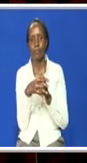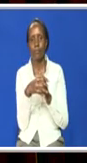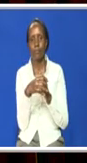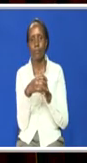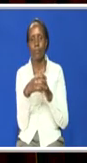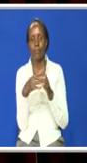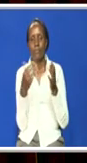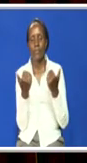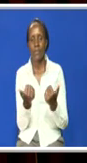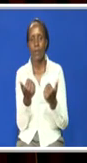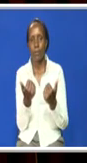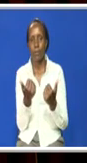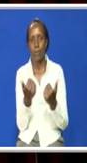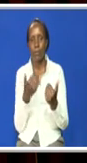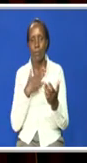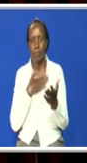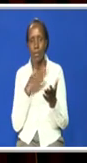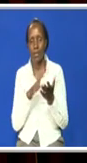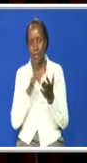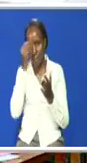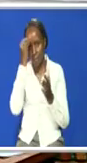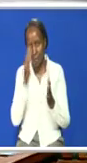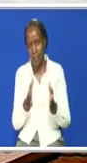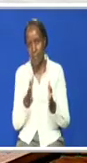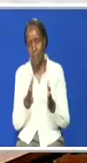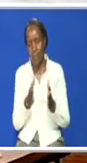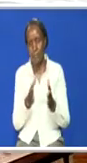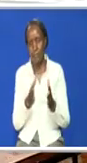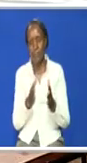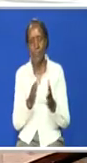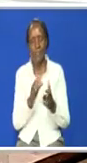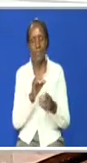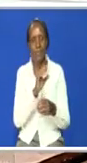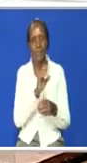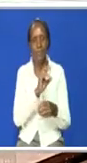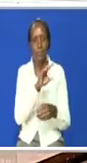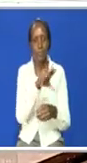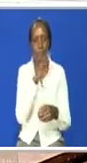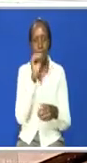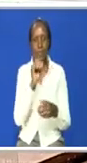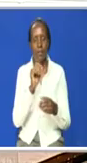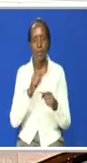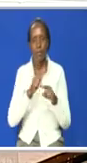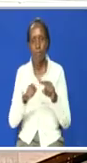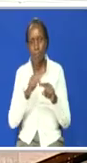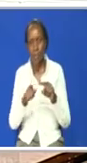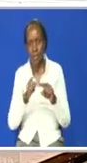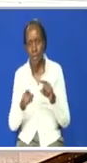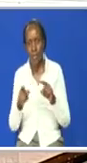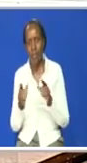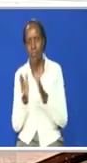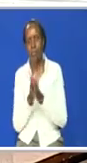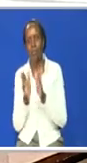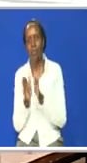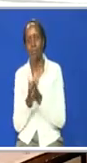And now, my learner, with your get your pencil, get your book ready.